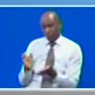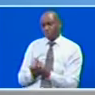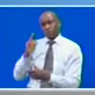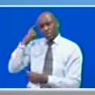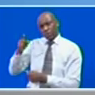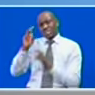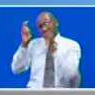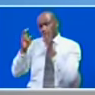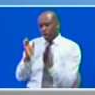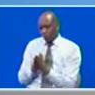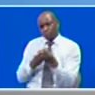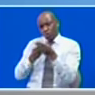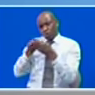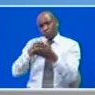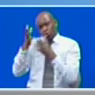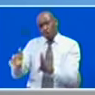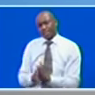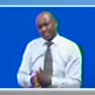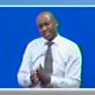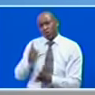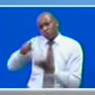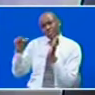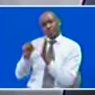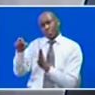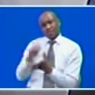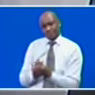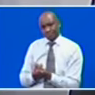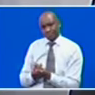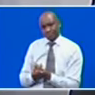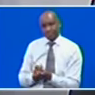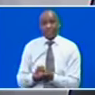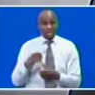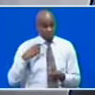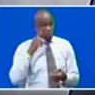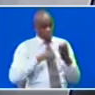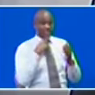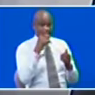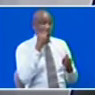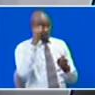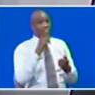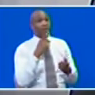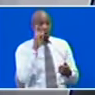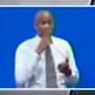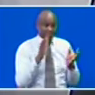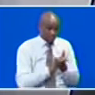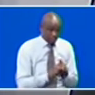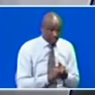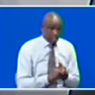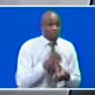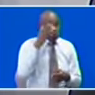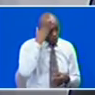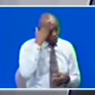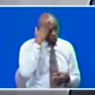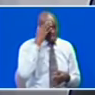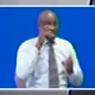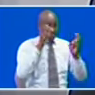this issue of procurement of the ballots? I think I've alluded to one part of it, which is the issue of, you know,